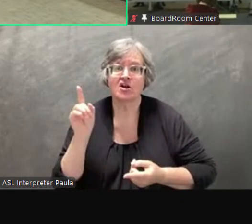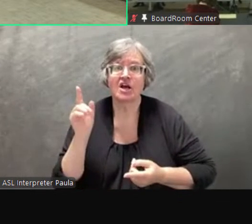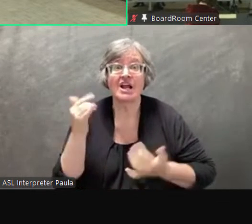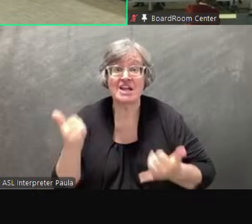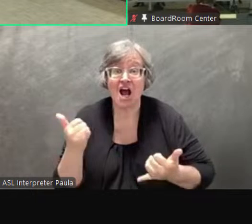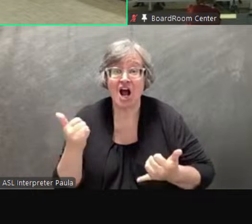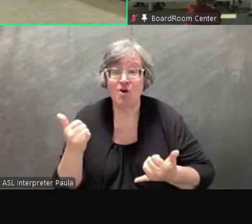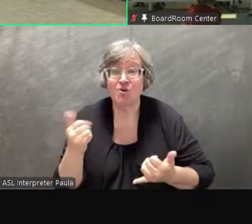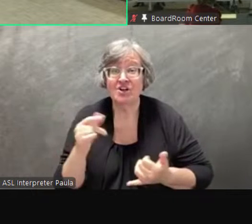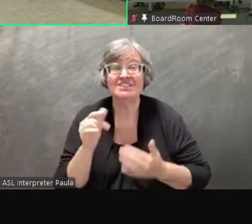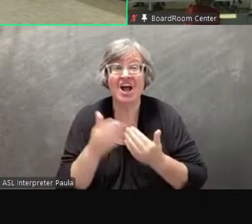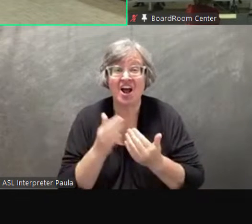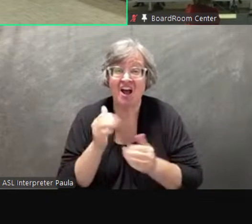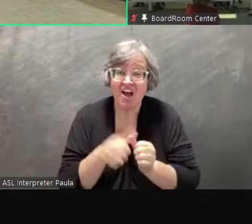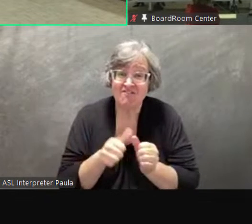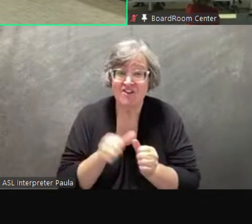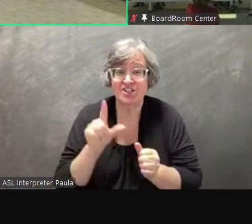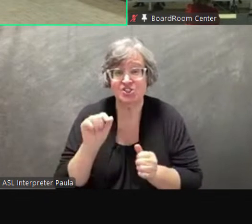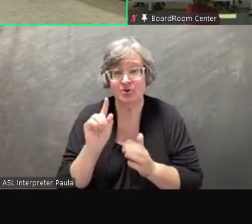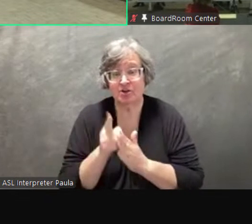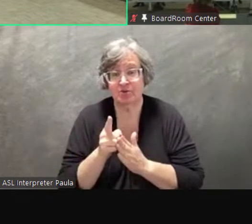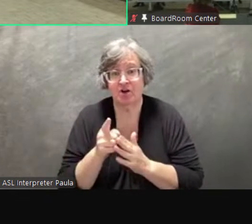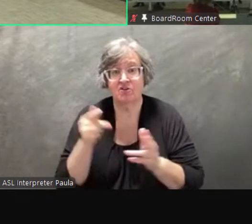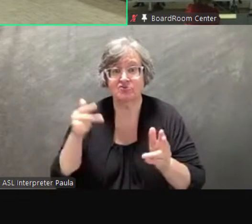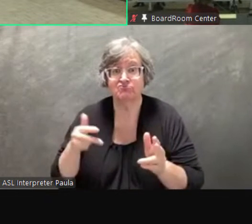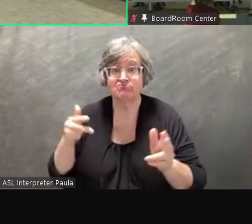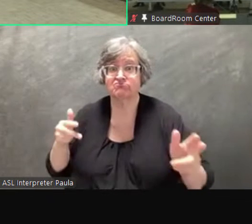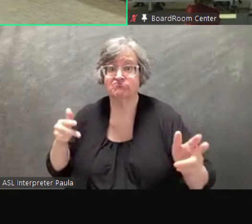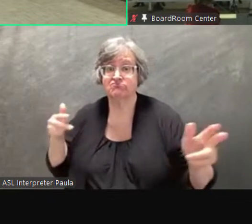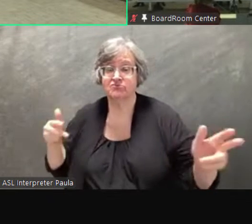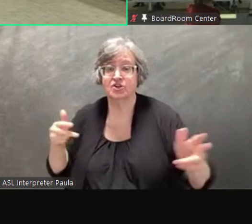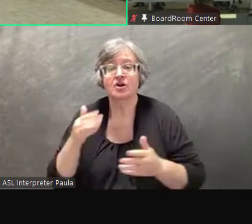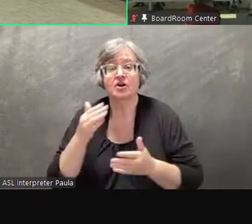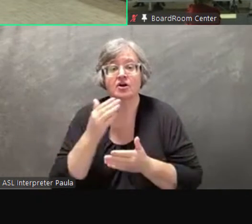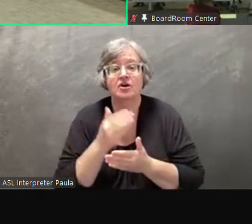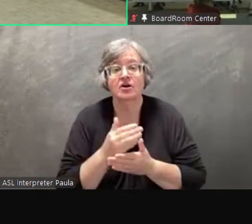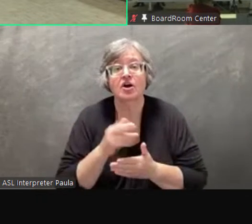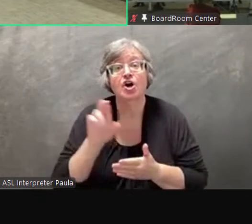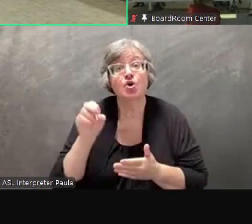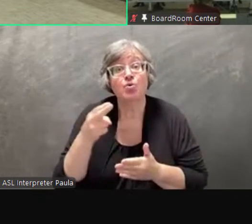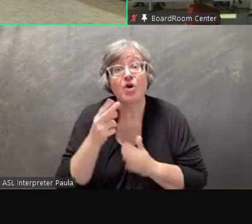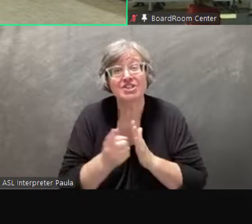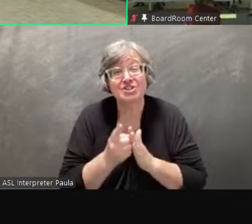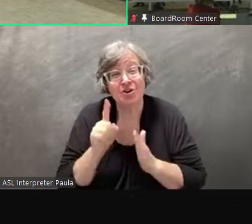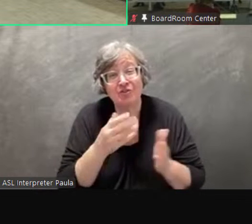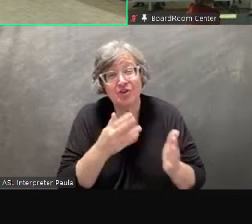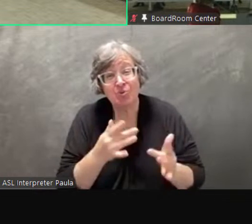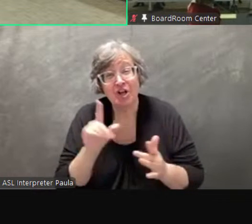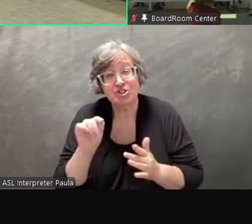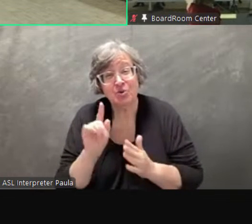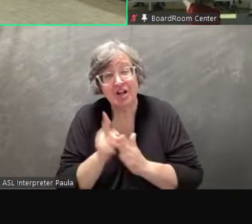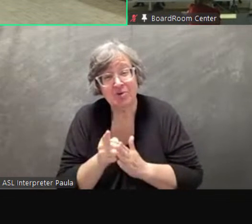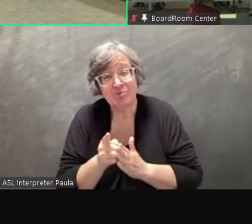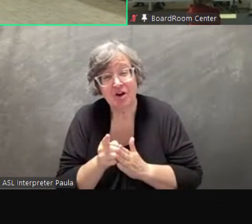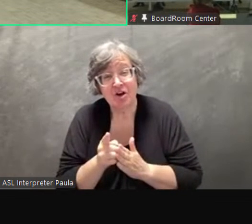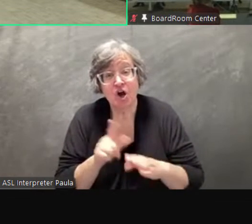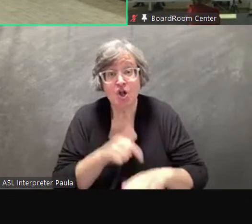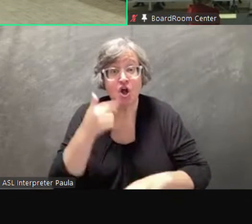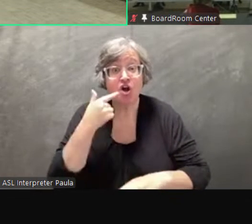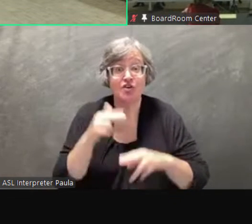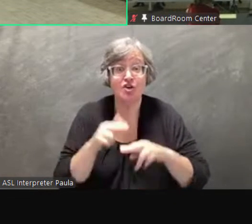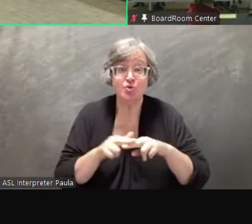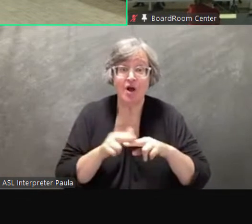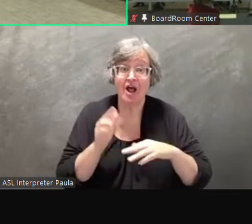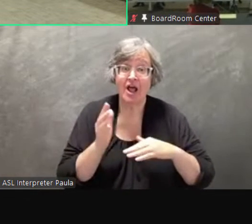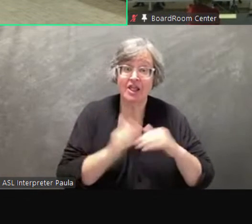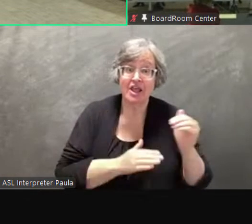minutes. And prior to rush hour, you used to wait 20 minutes for a train. You have to wait longer for a train